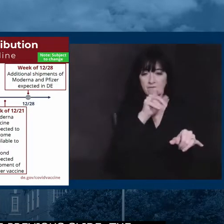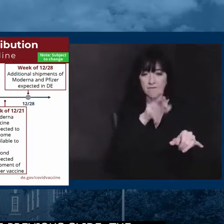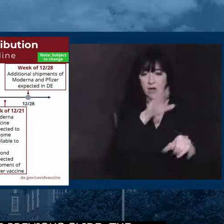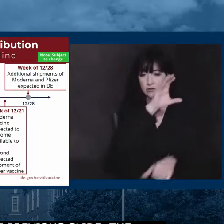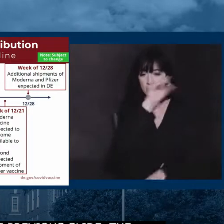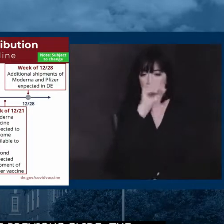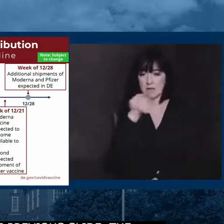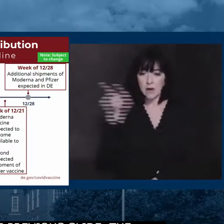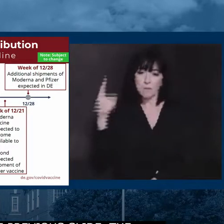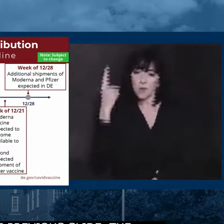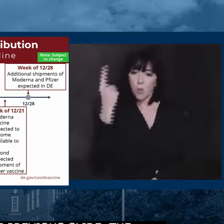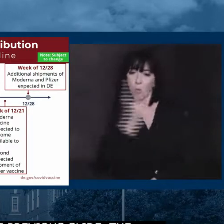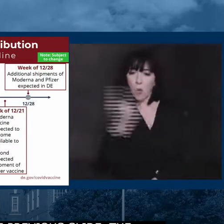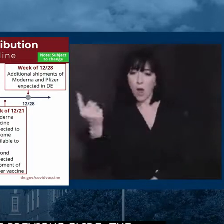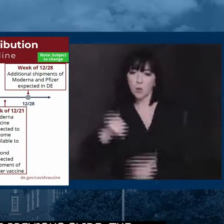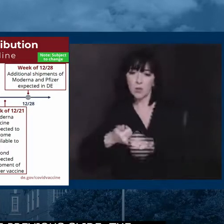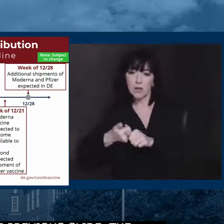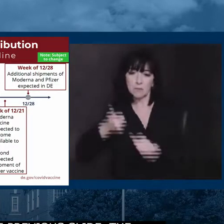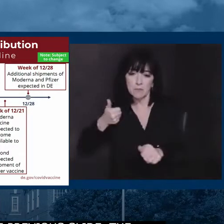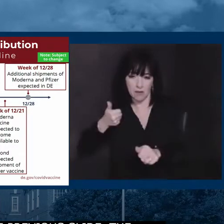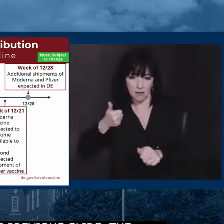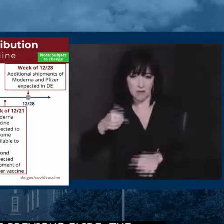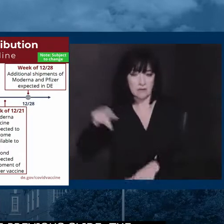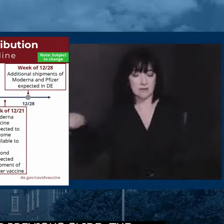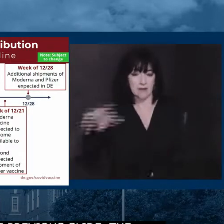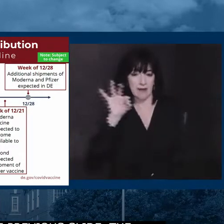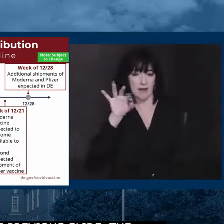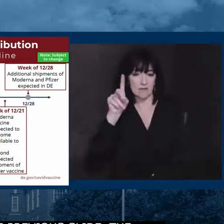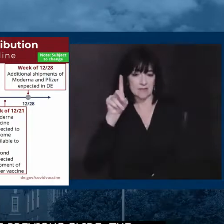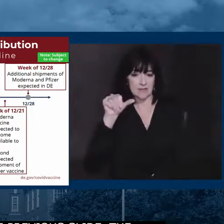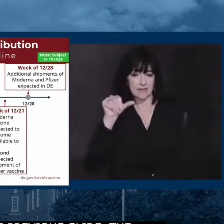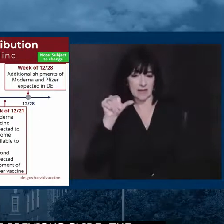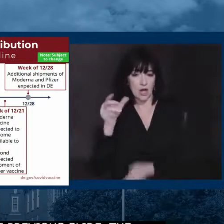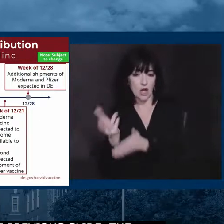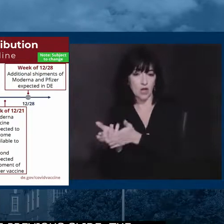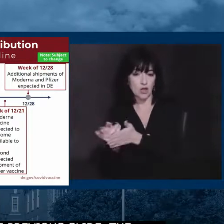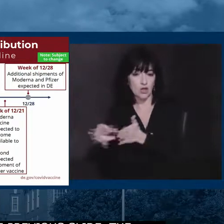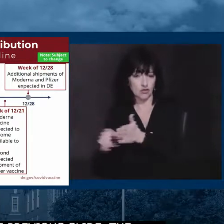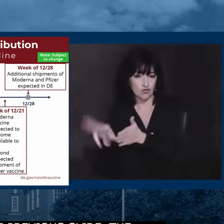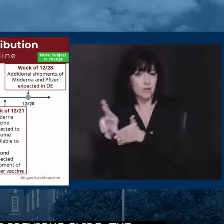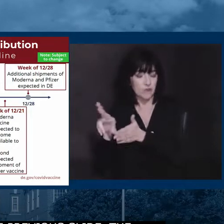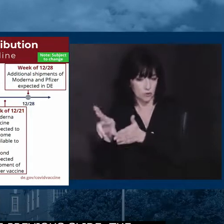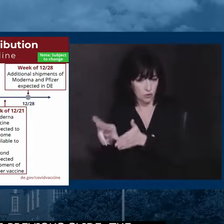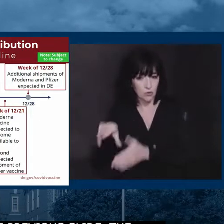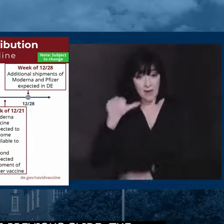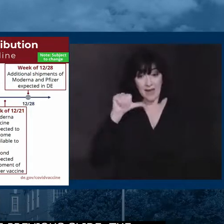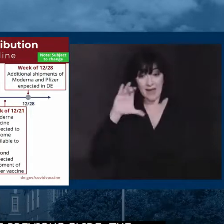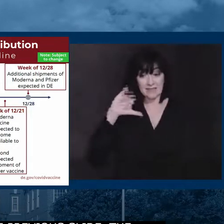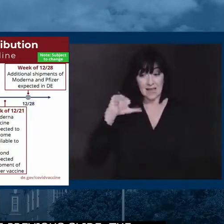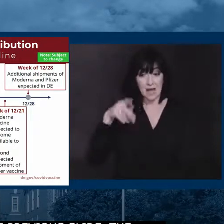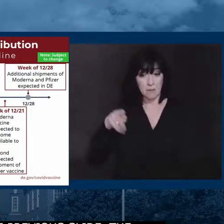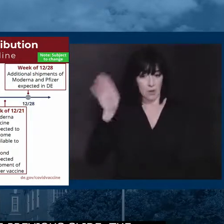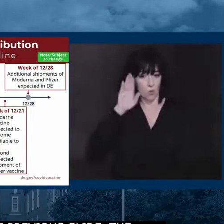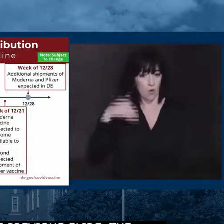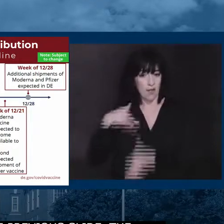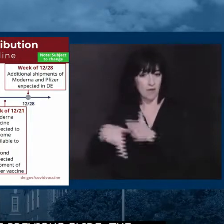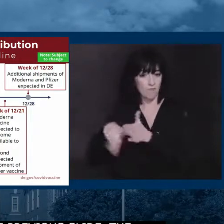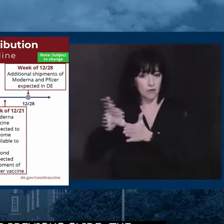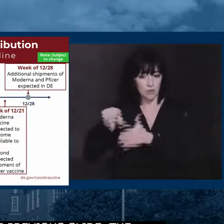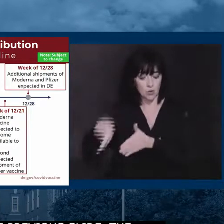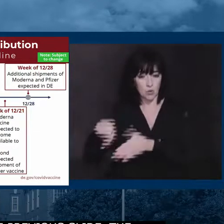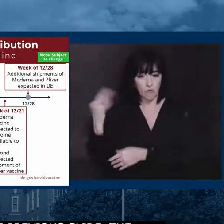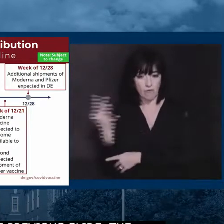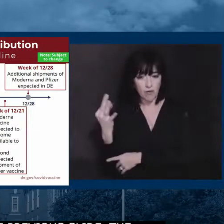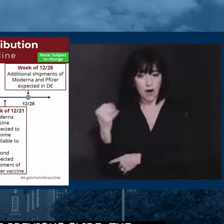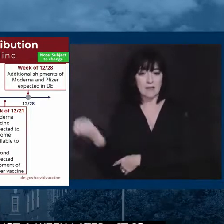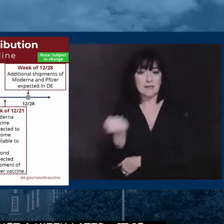its FDA review and then the ACIP review Friday and Saturday.